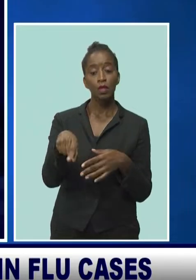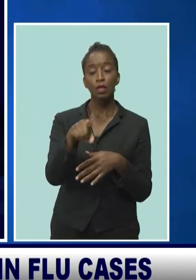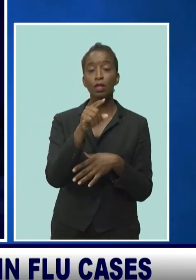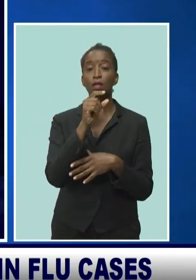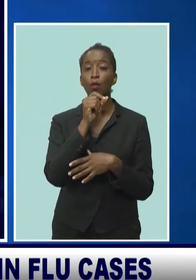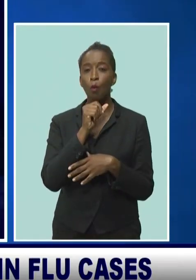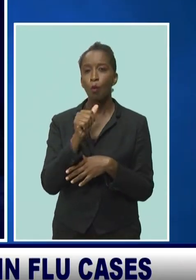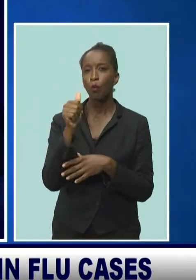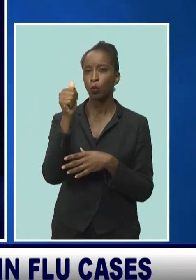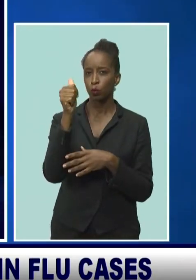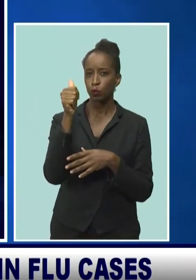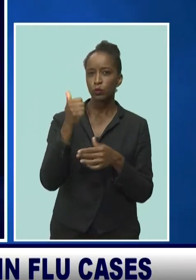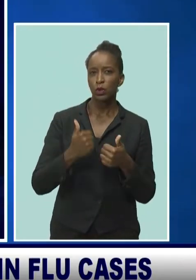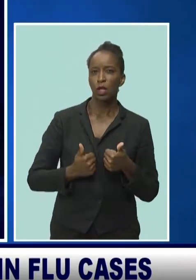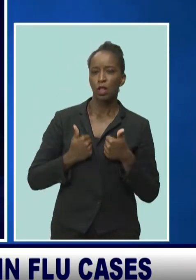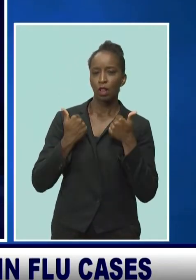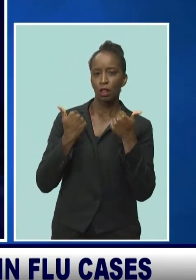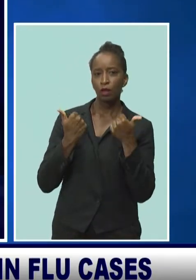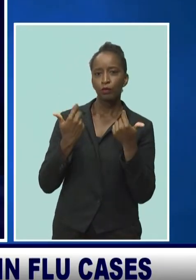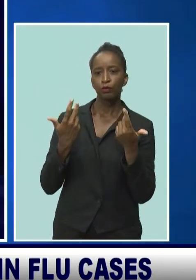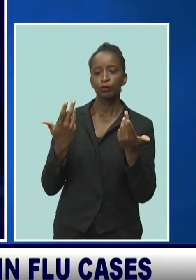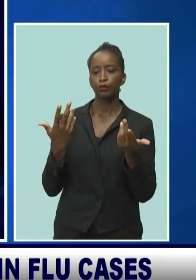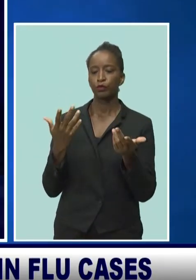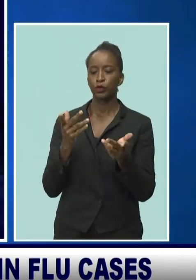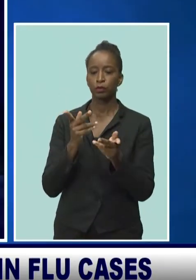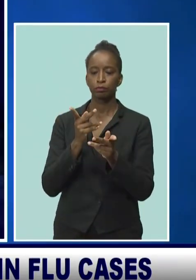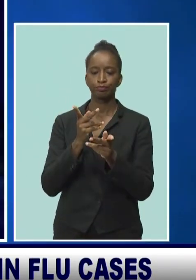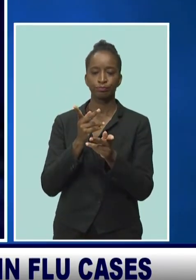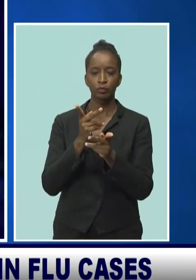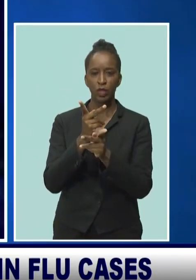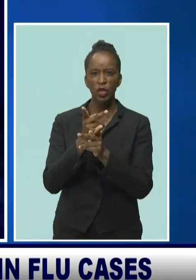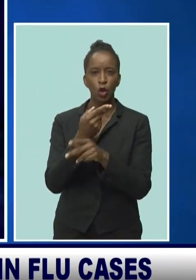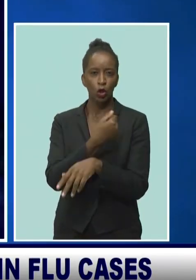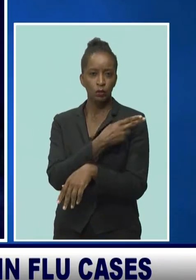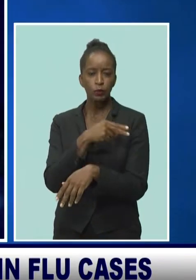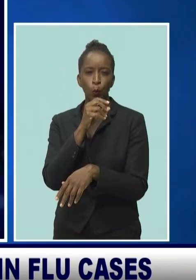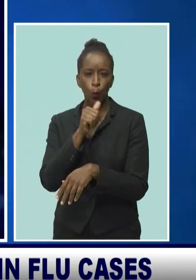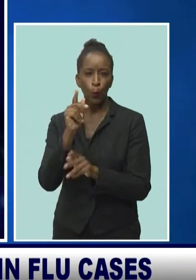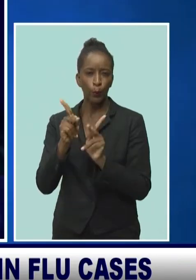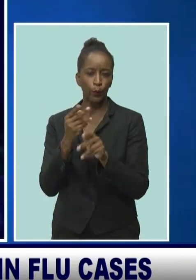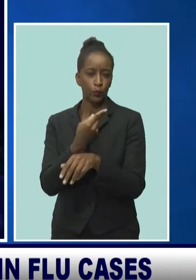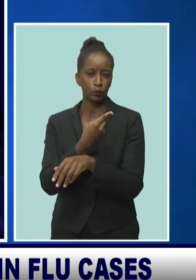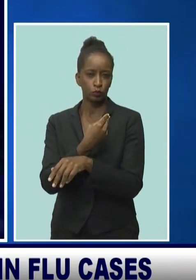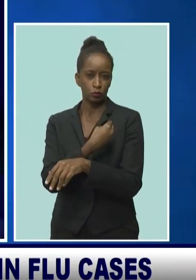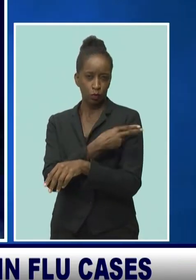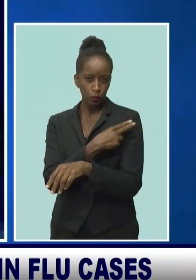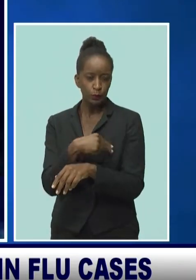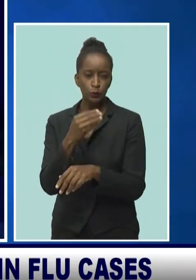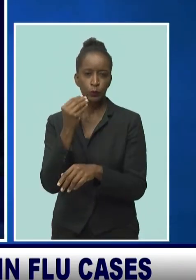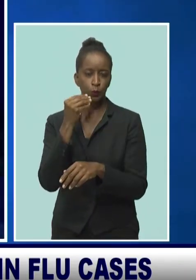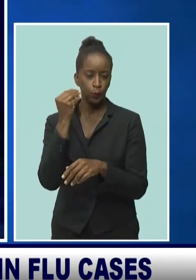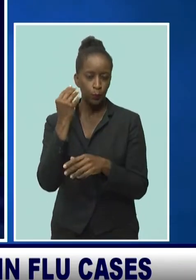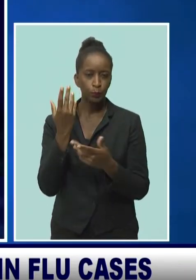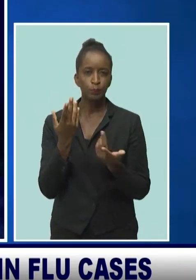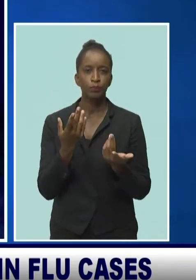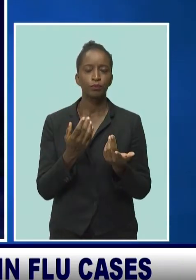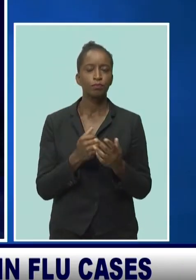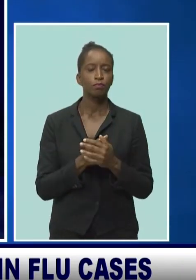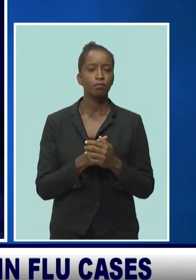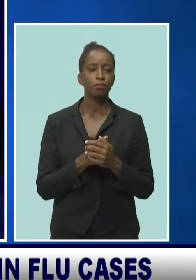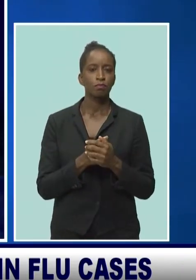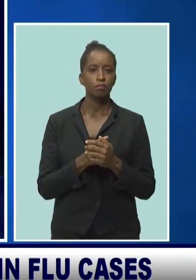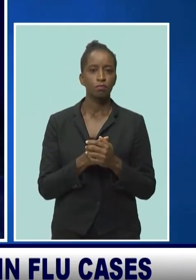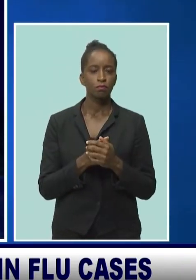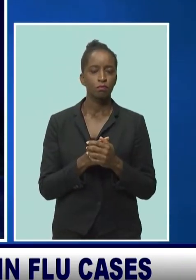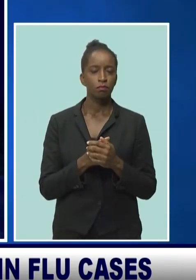for persons in geriatric and nursing homes, and persons in the joint services. So just let the public